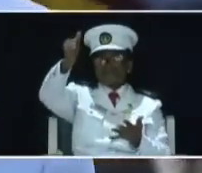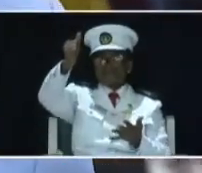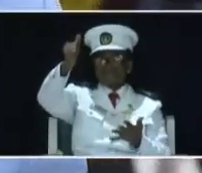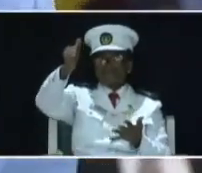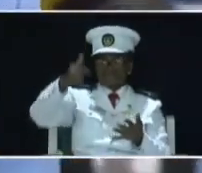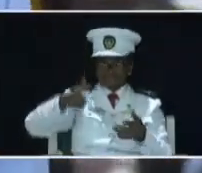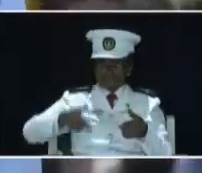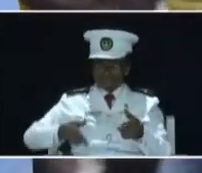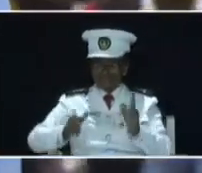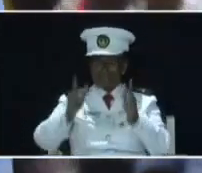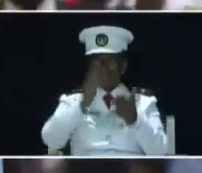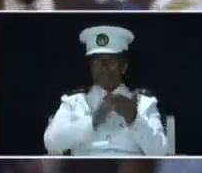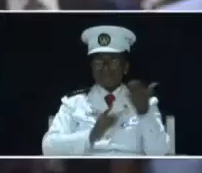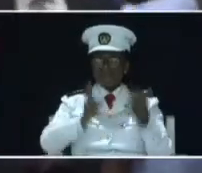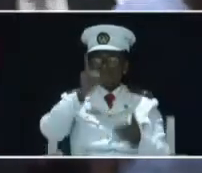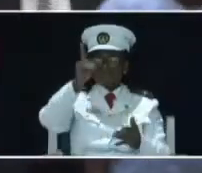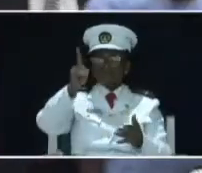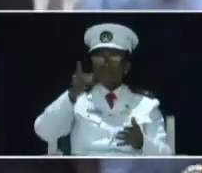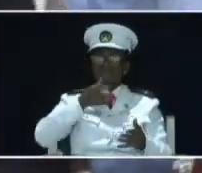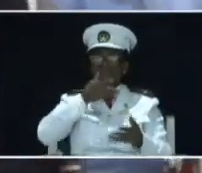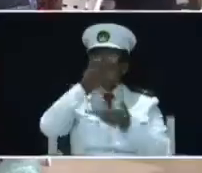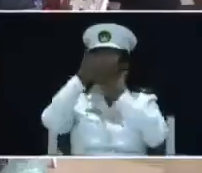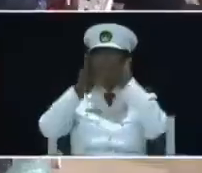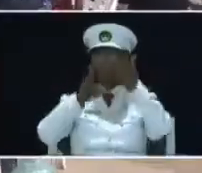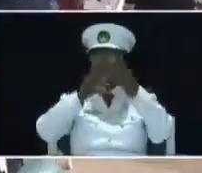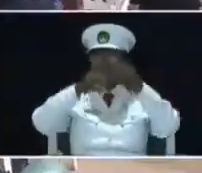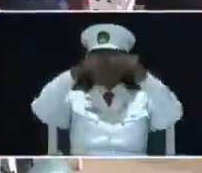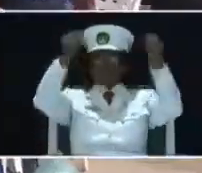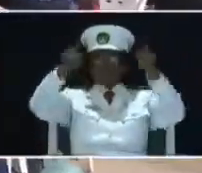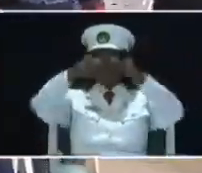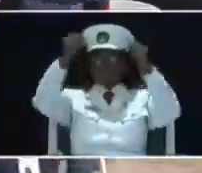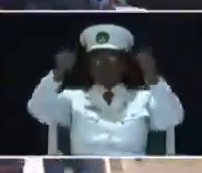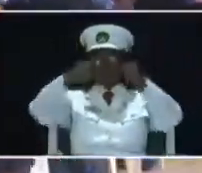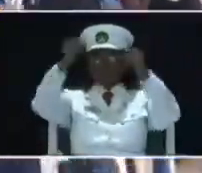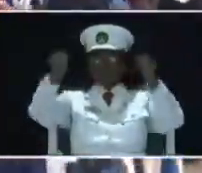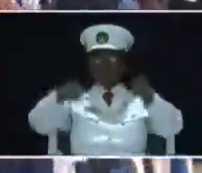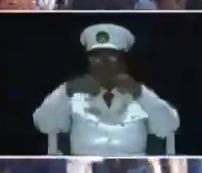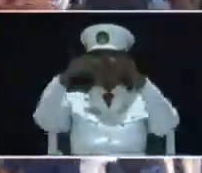Well, let someone shout hallelujah.